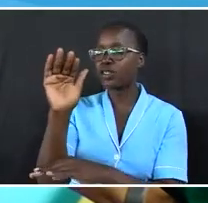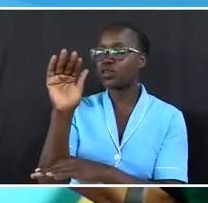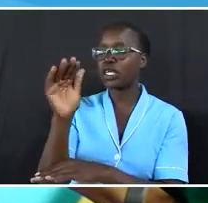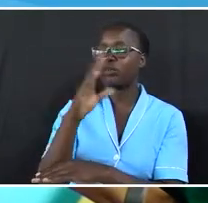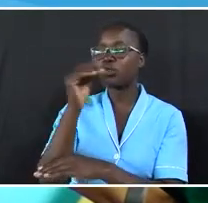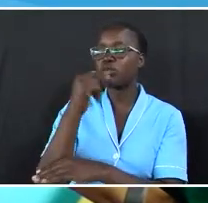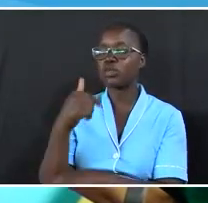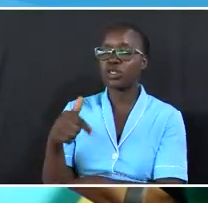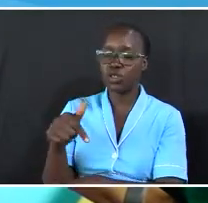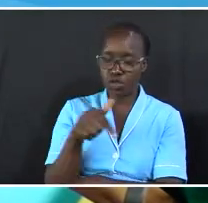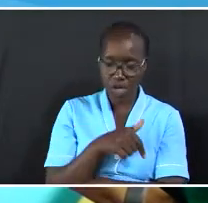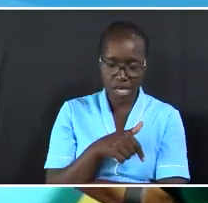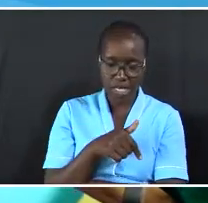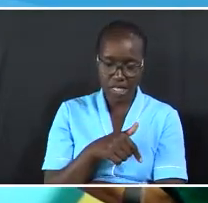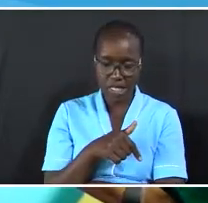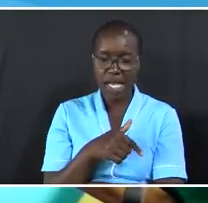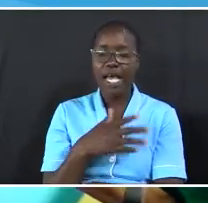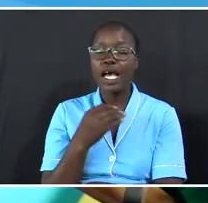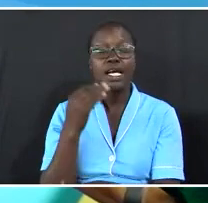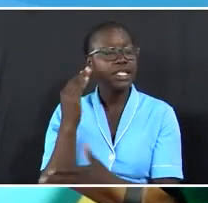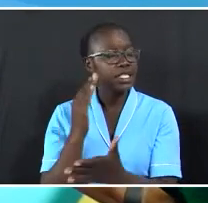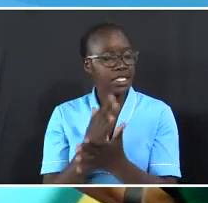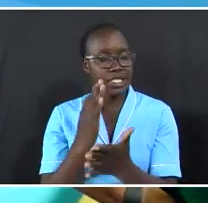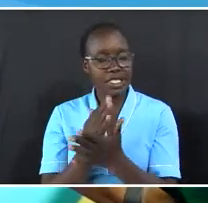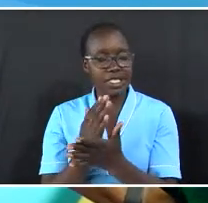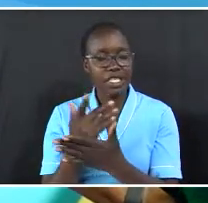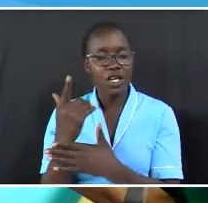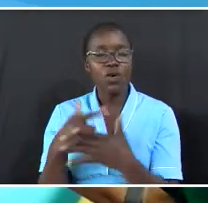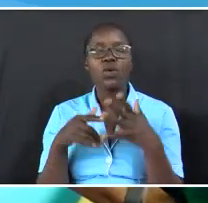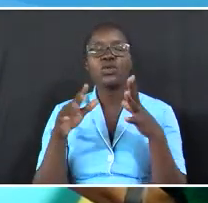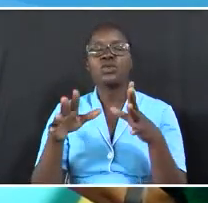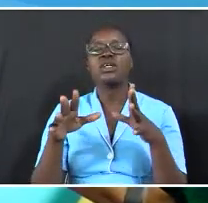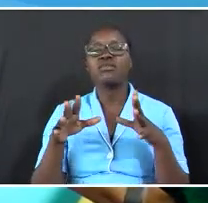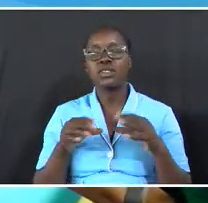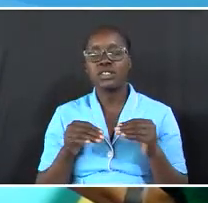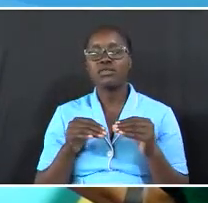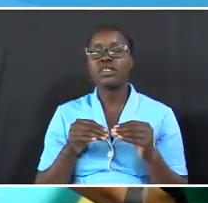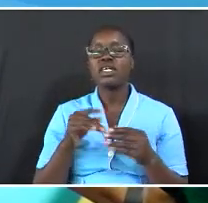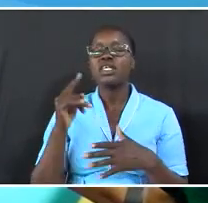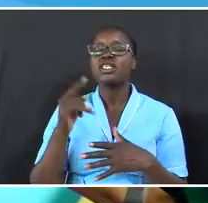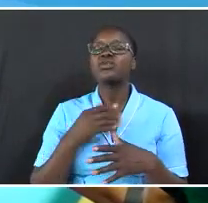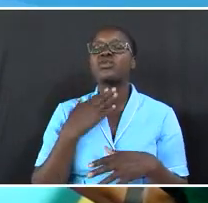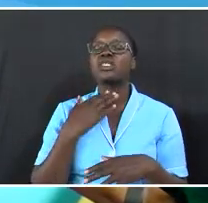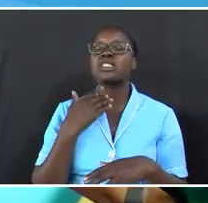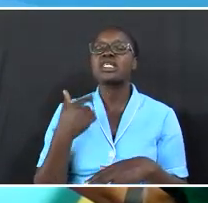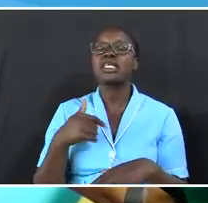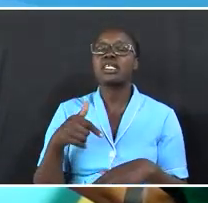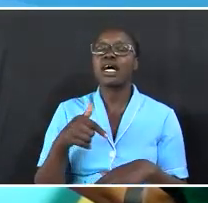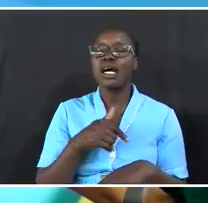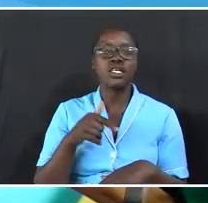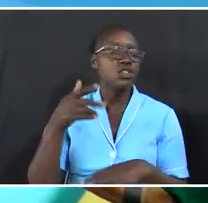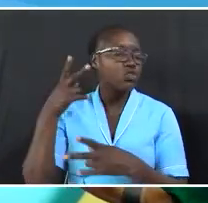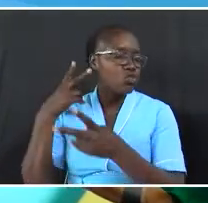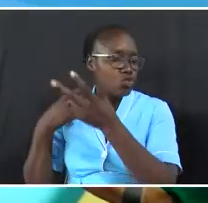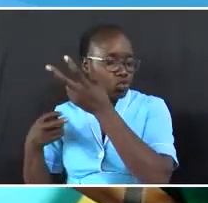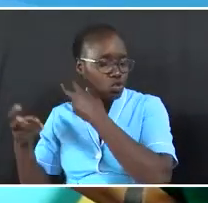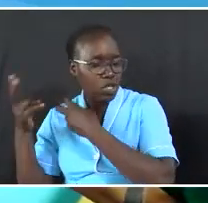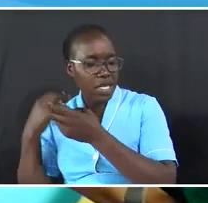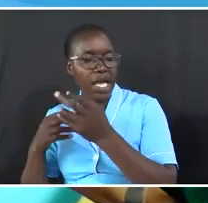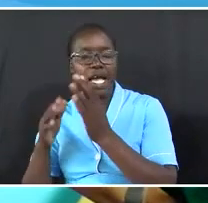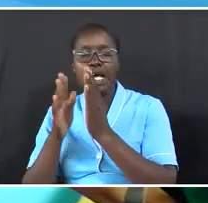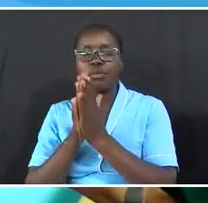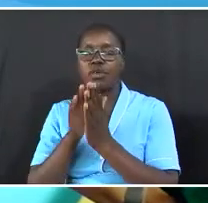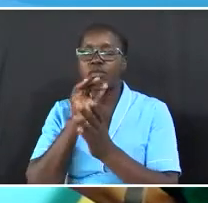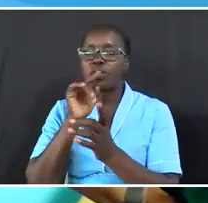may speak to us. And indeed, what we have received is what you desired for us to hear. I want to pray for